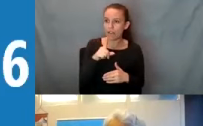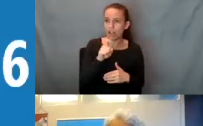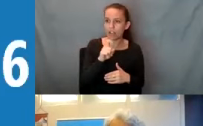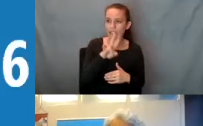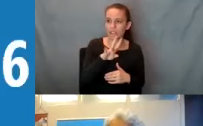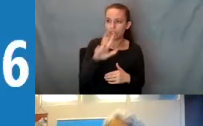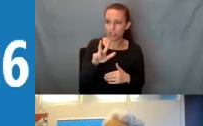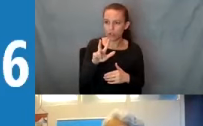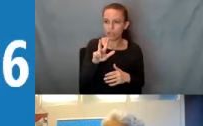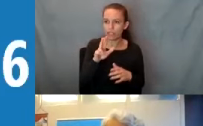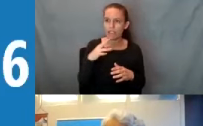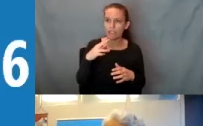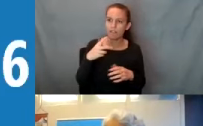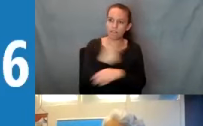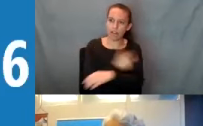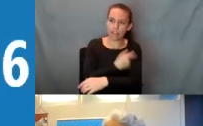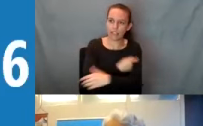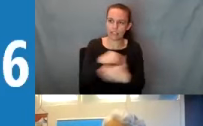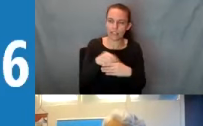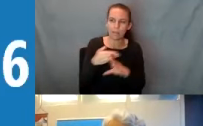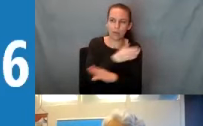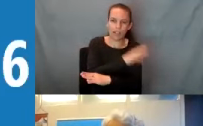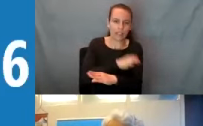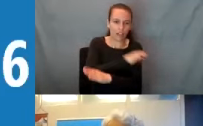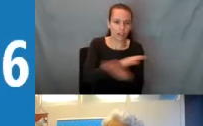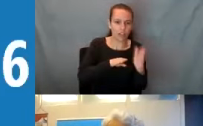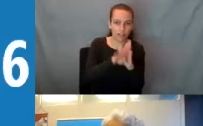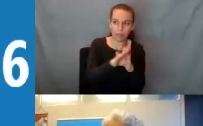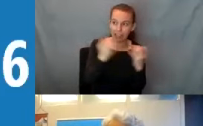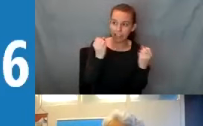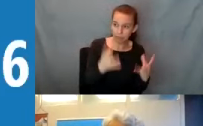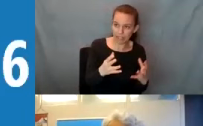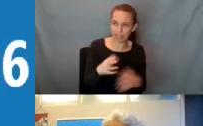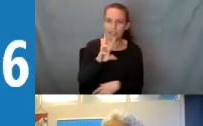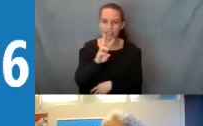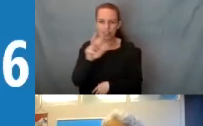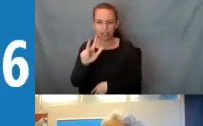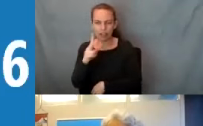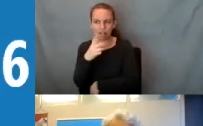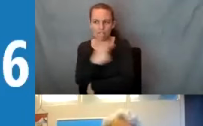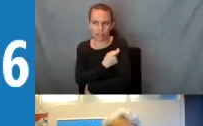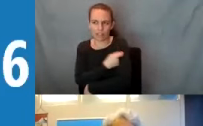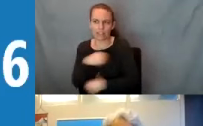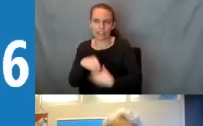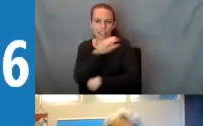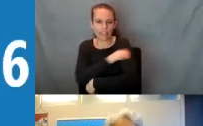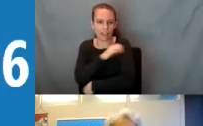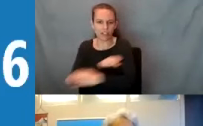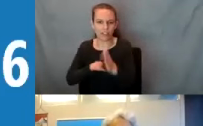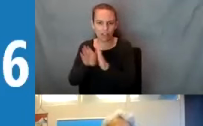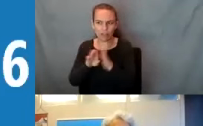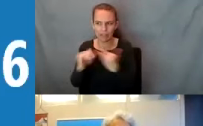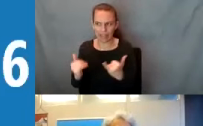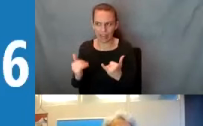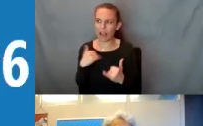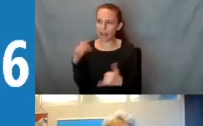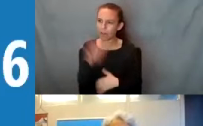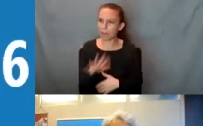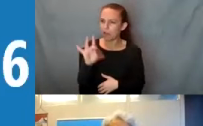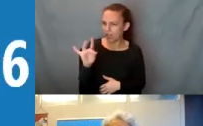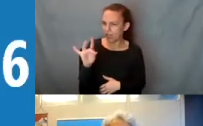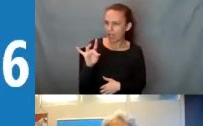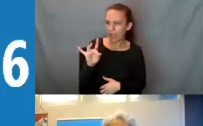preclinical development, so still a lot, and 63 in clinical development. We've had about 8 vaccines where there's some data from